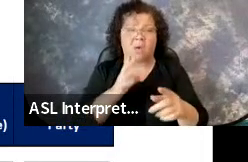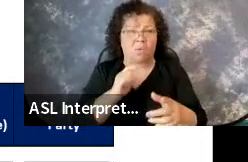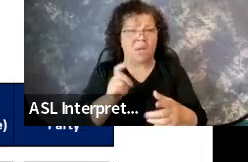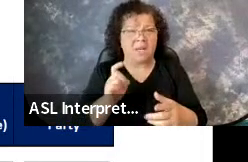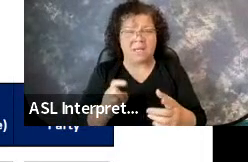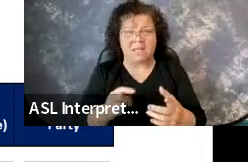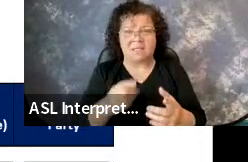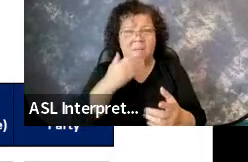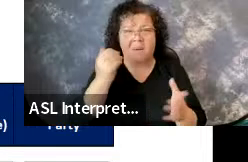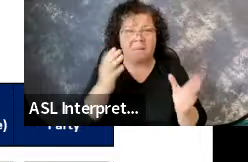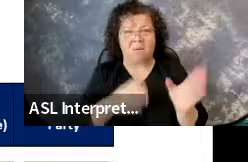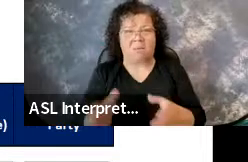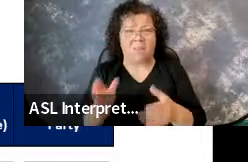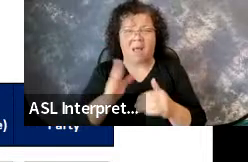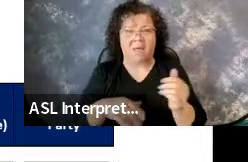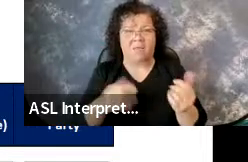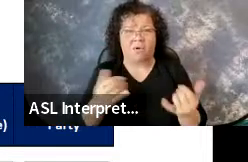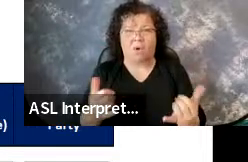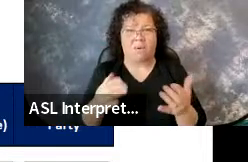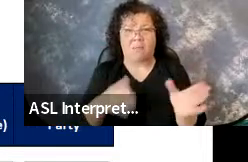current plans.